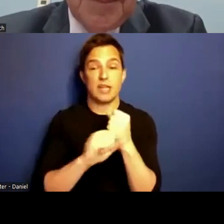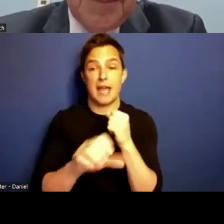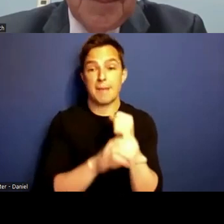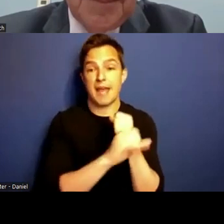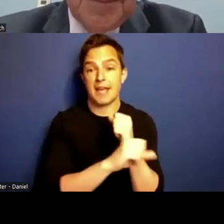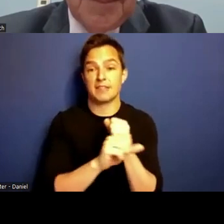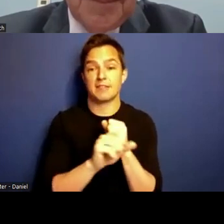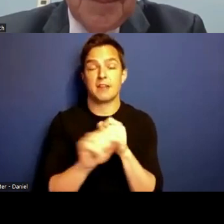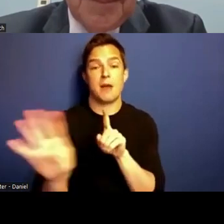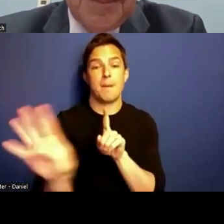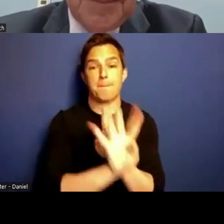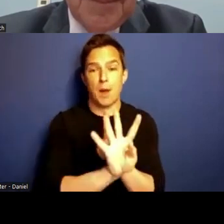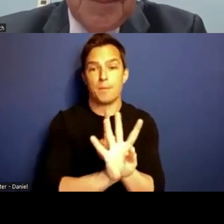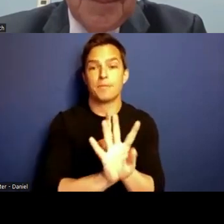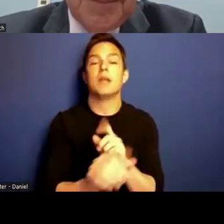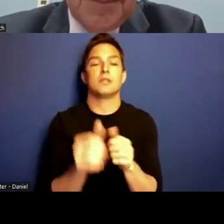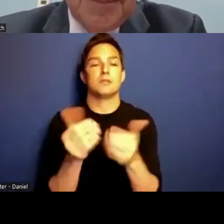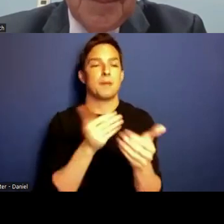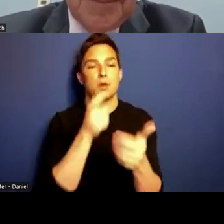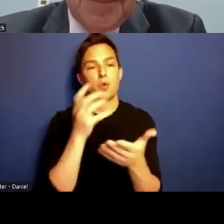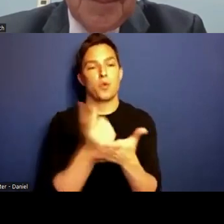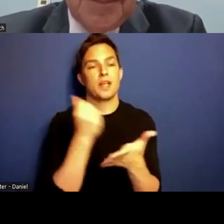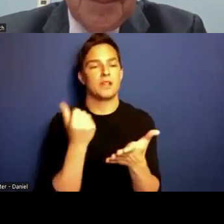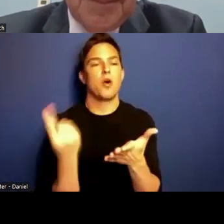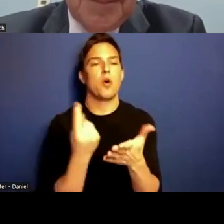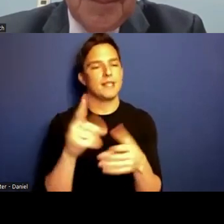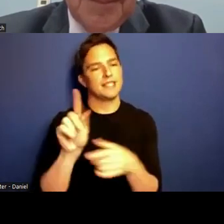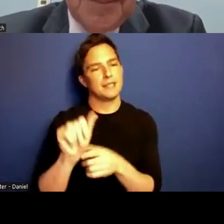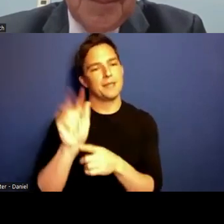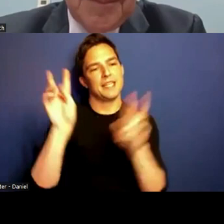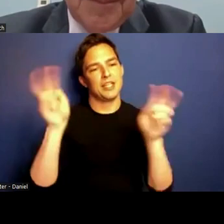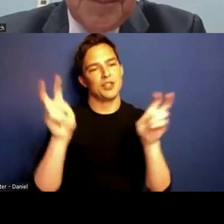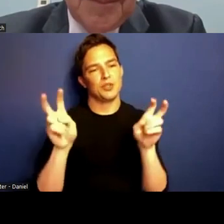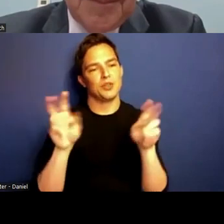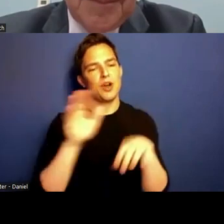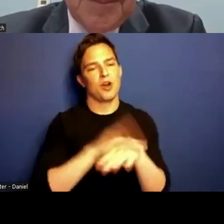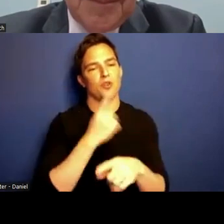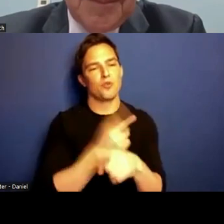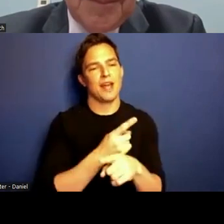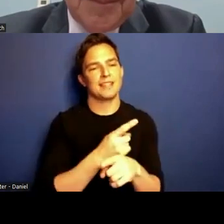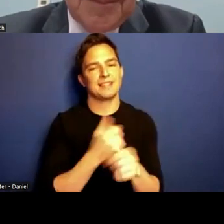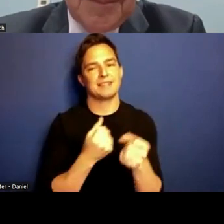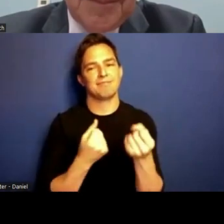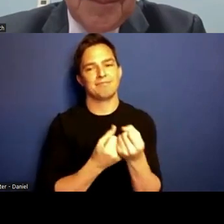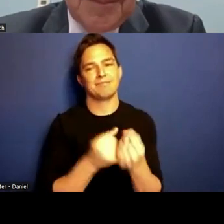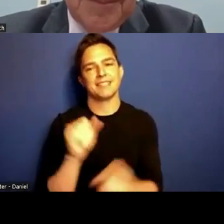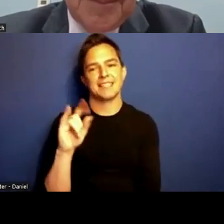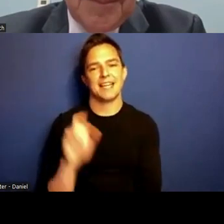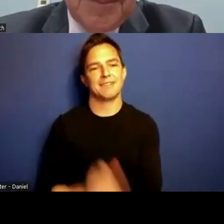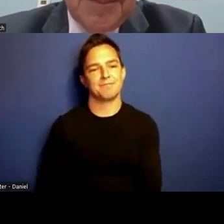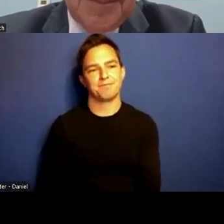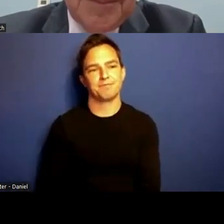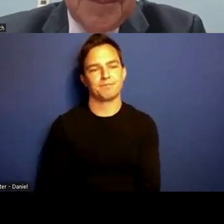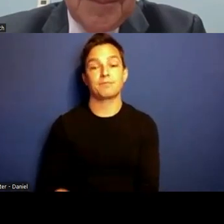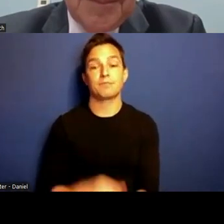regardless of who wins, they're always on the disability issue on the right side. Let's go on.